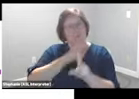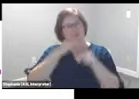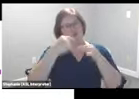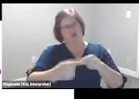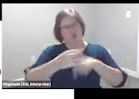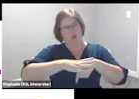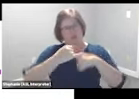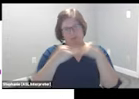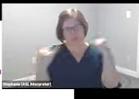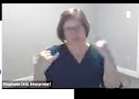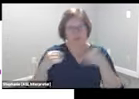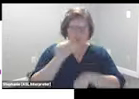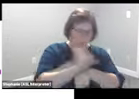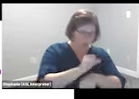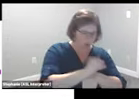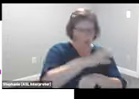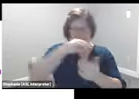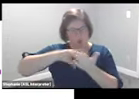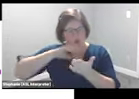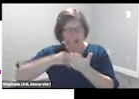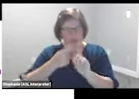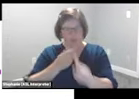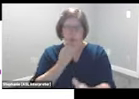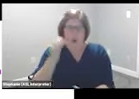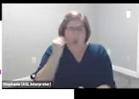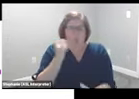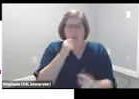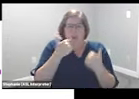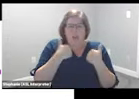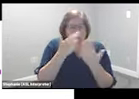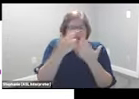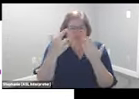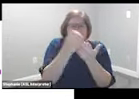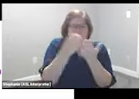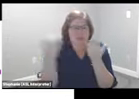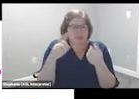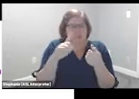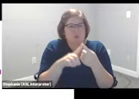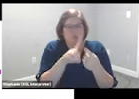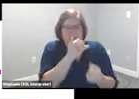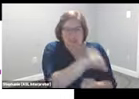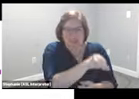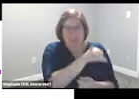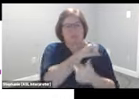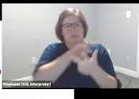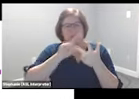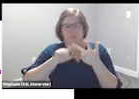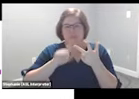many haven't really been equipped or set up to do that. Students are struggling with inability to continue